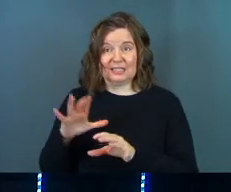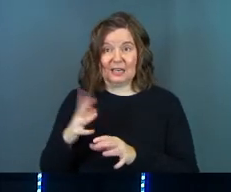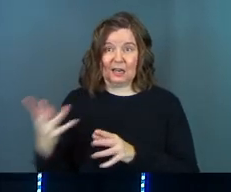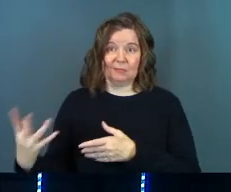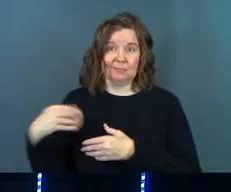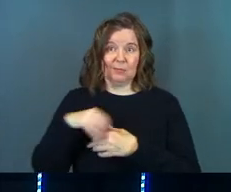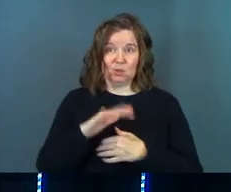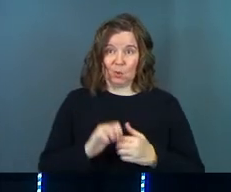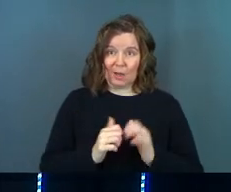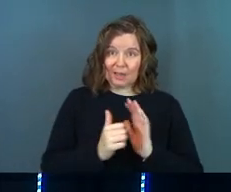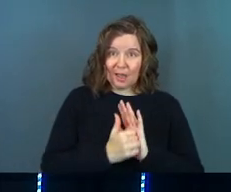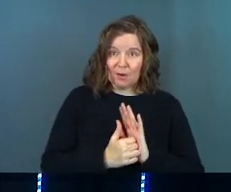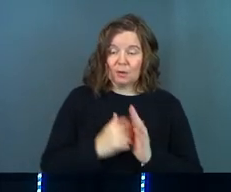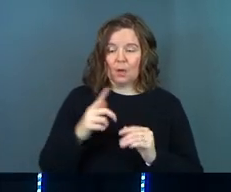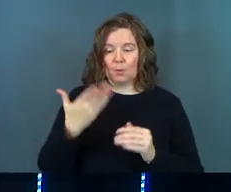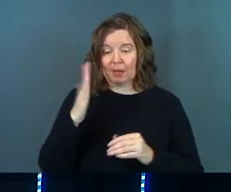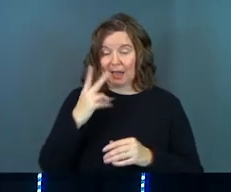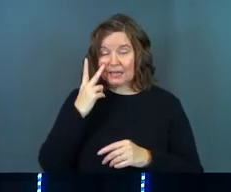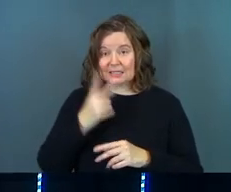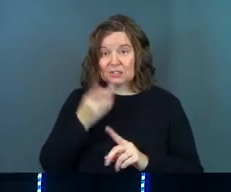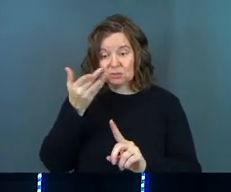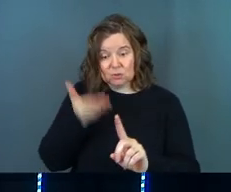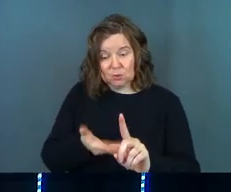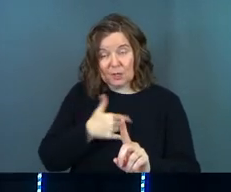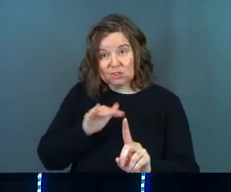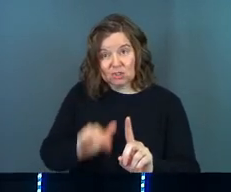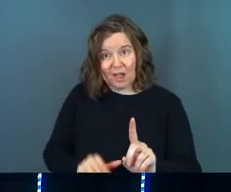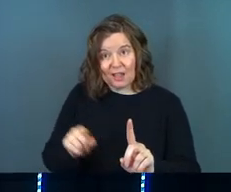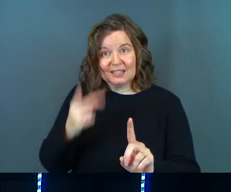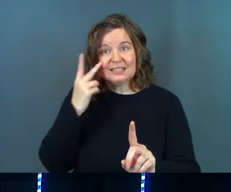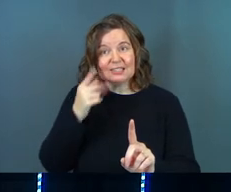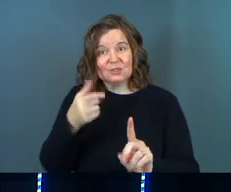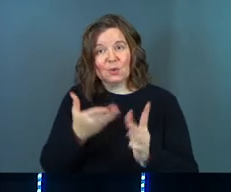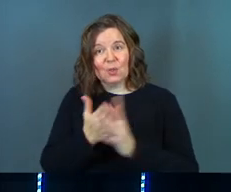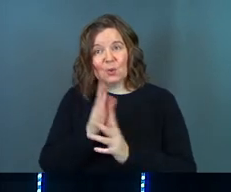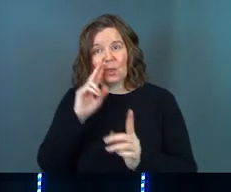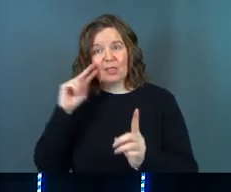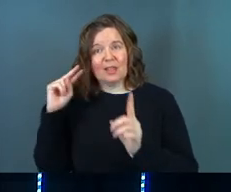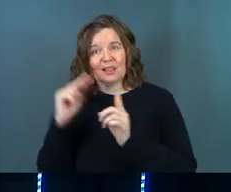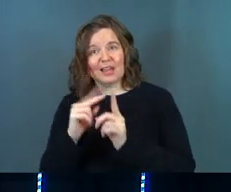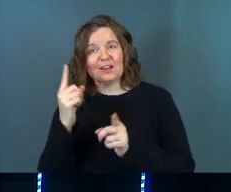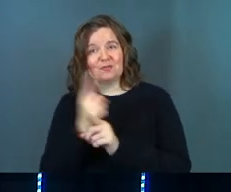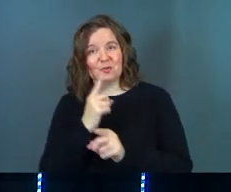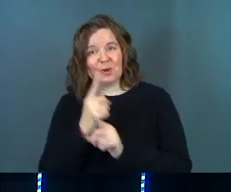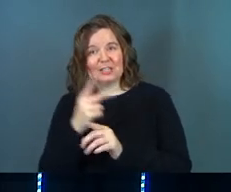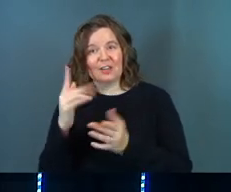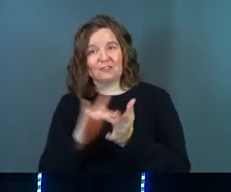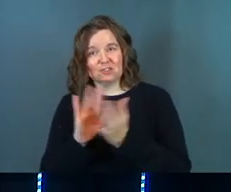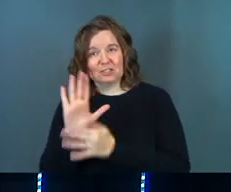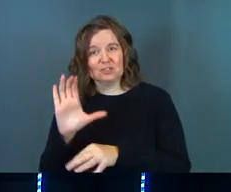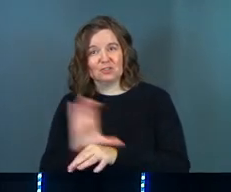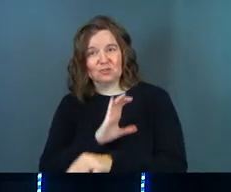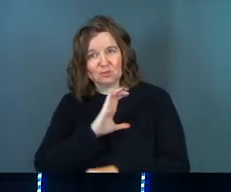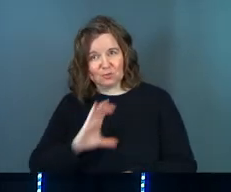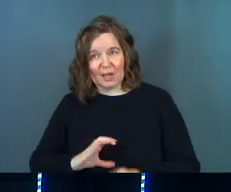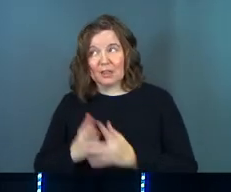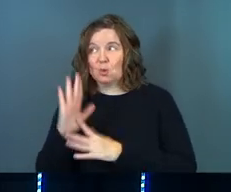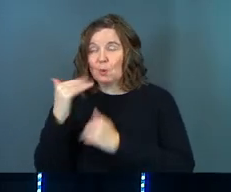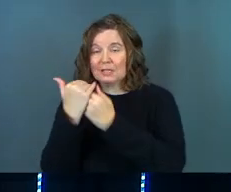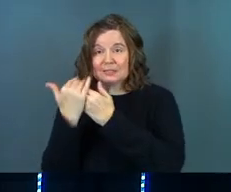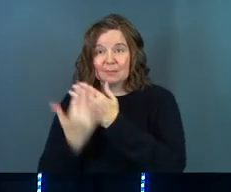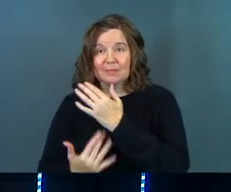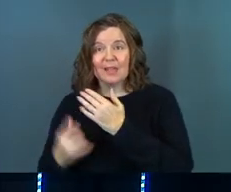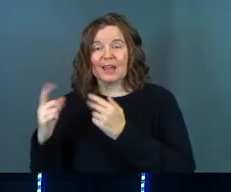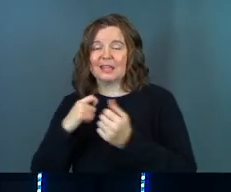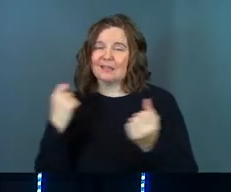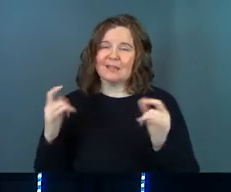account. That's what Romans says. And when God sees you as his child, he sees you through the lens of the righteousness of Jesus Christ. And by his blood,